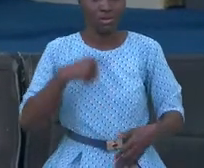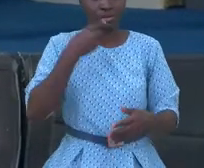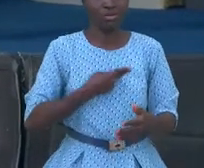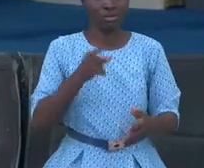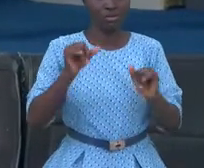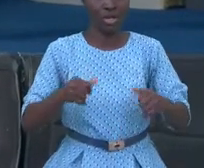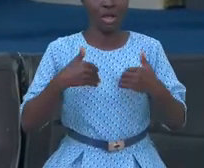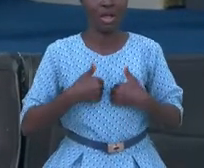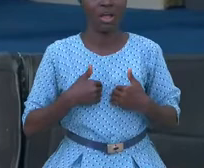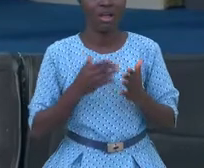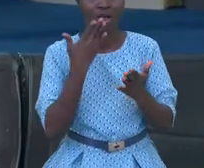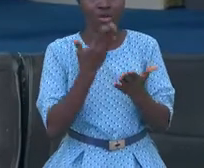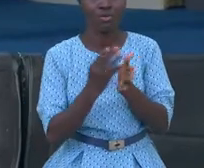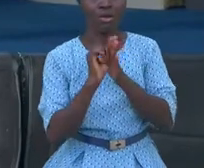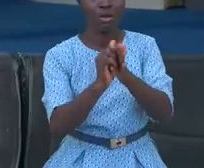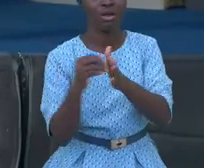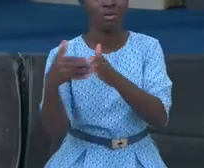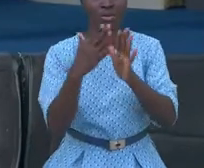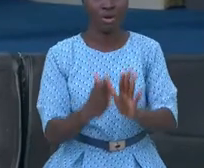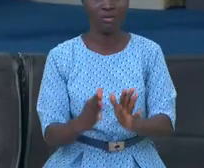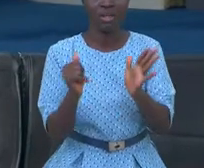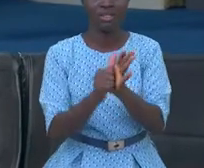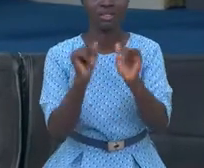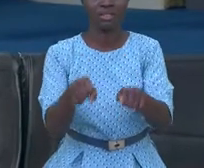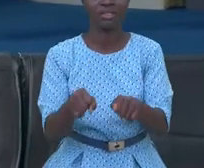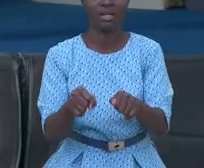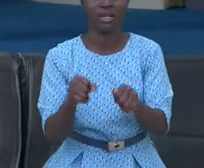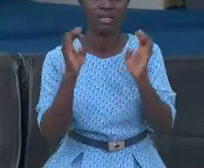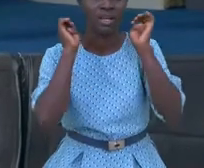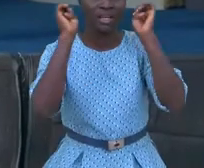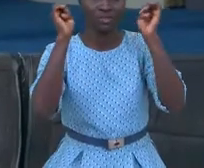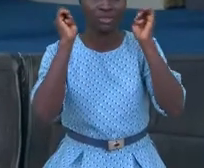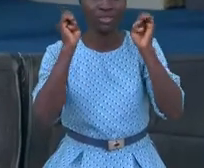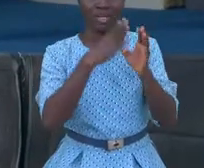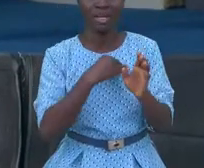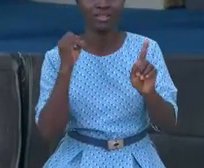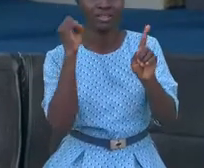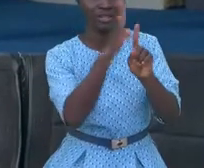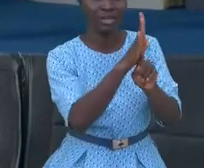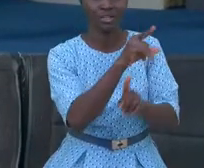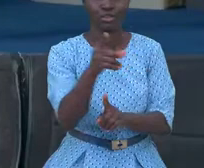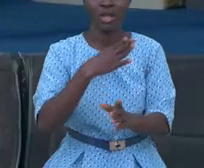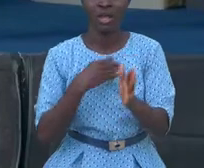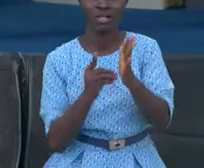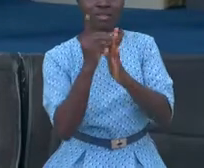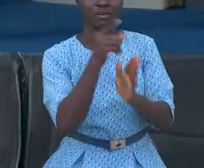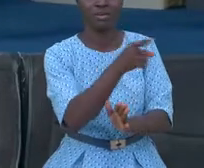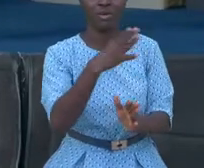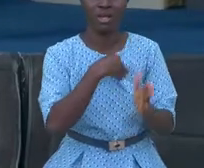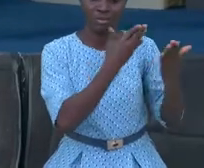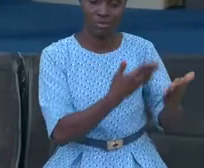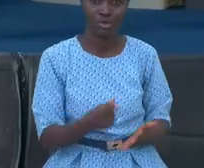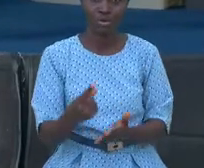mentors that will educate you, enlighten you, and develop you, and bring you up because